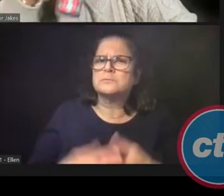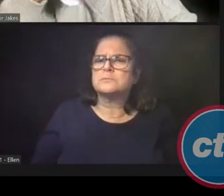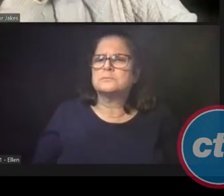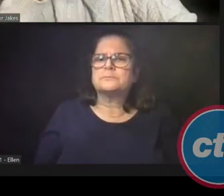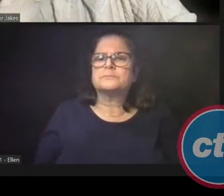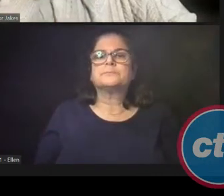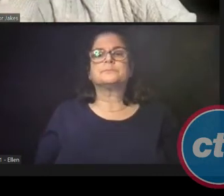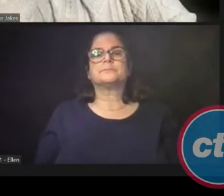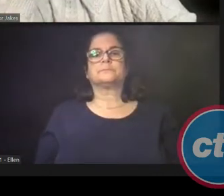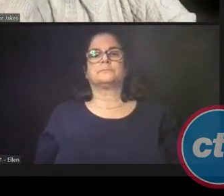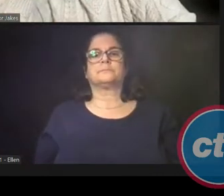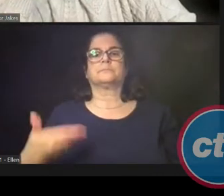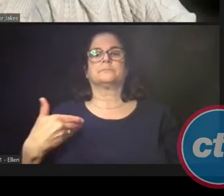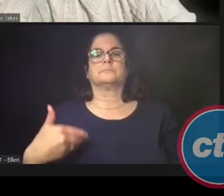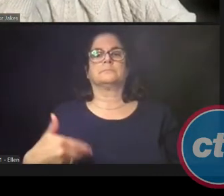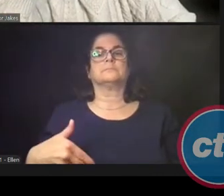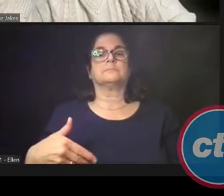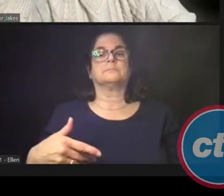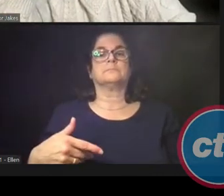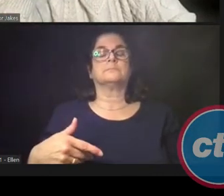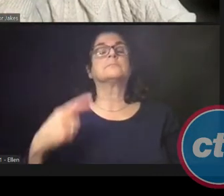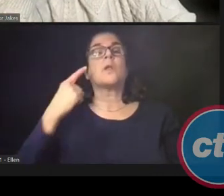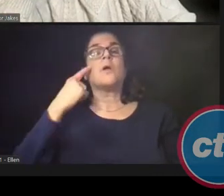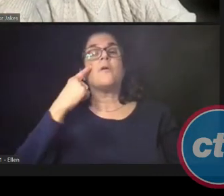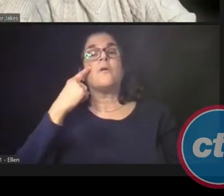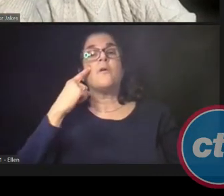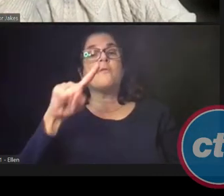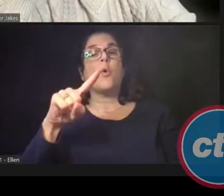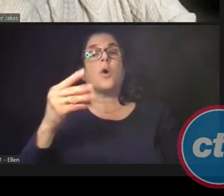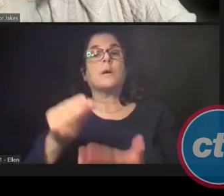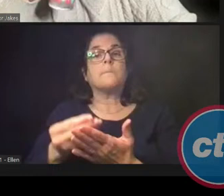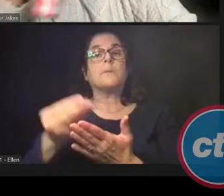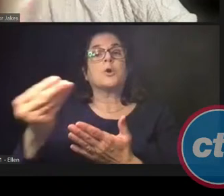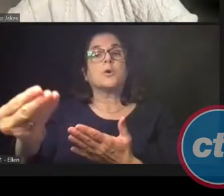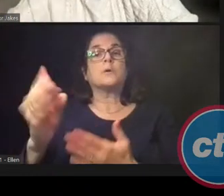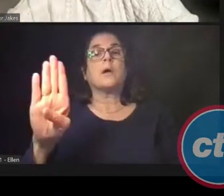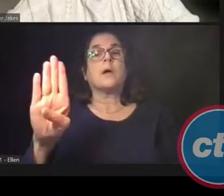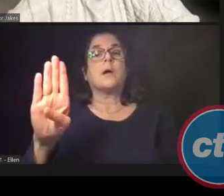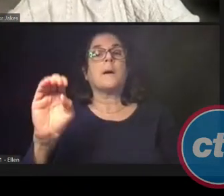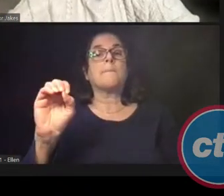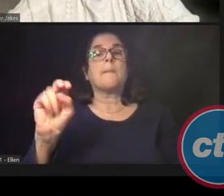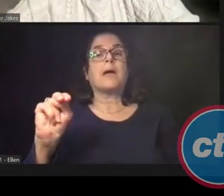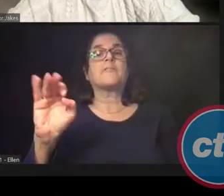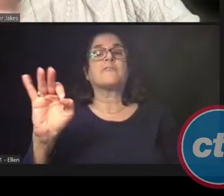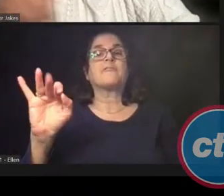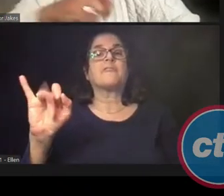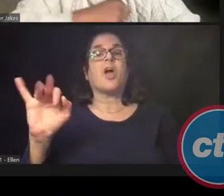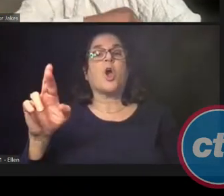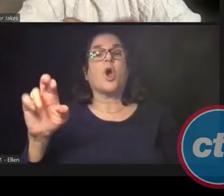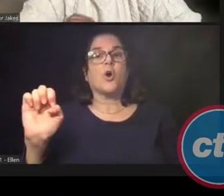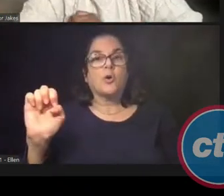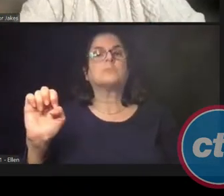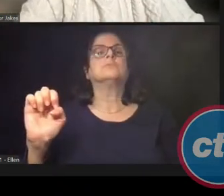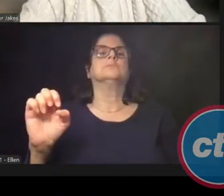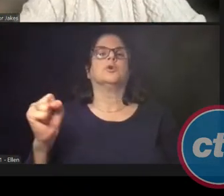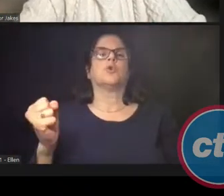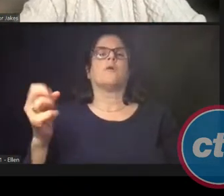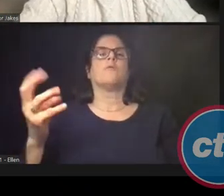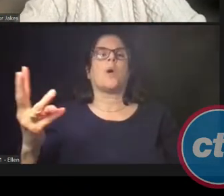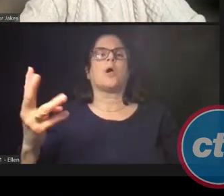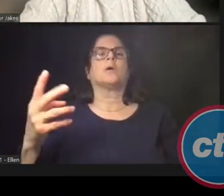So this is, Chairman, this is for the procurement of Bonfire, which is a software that purchasing uses